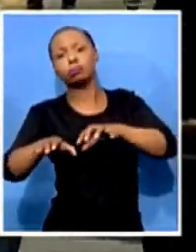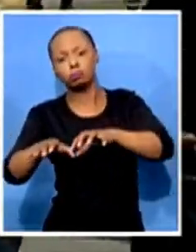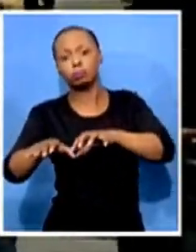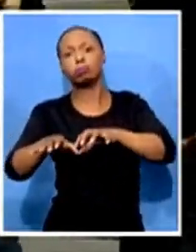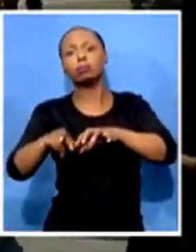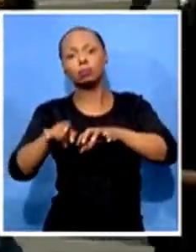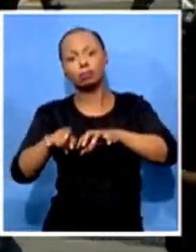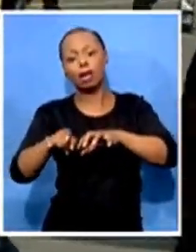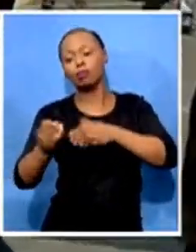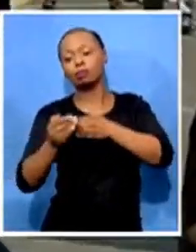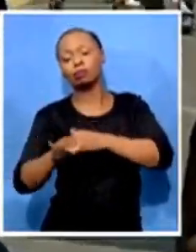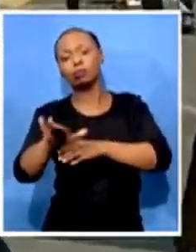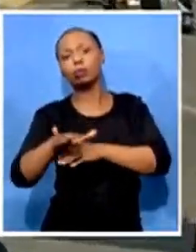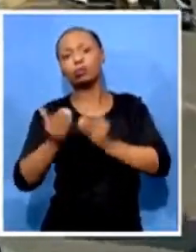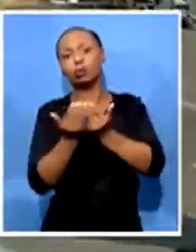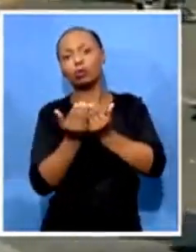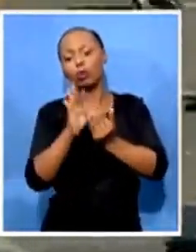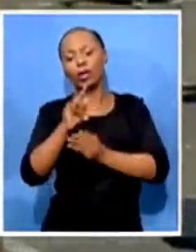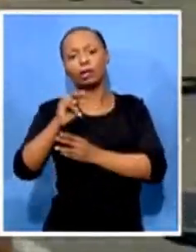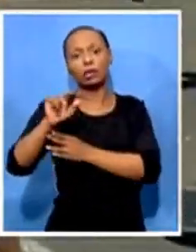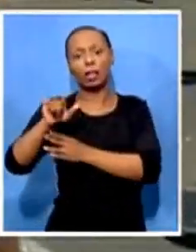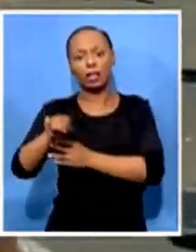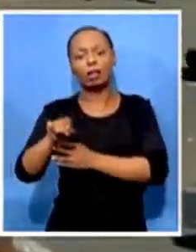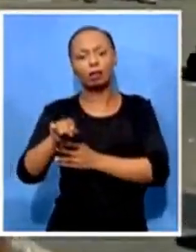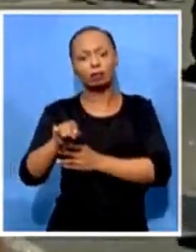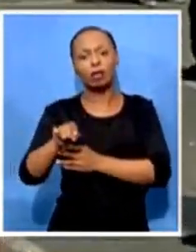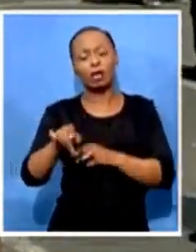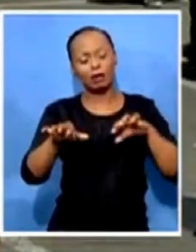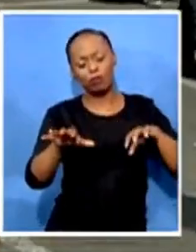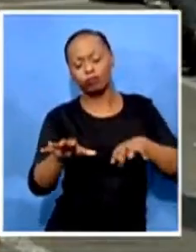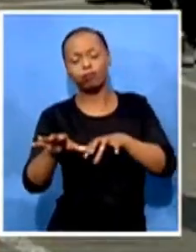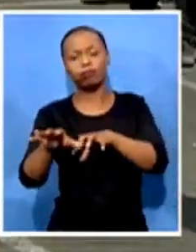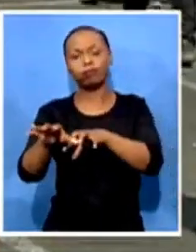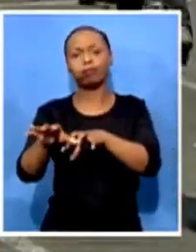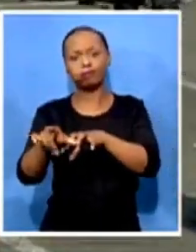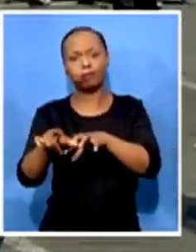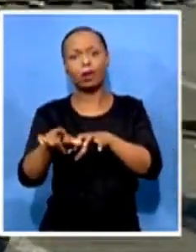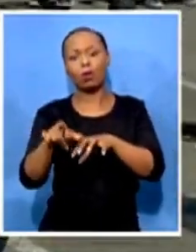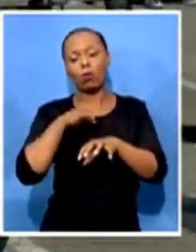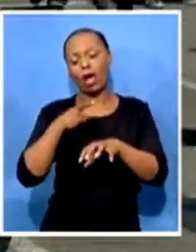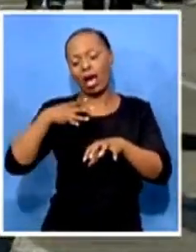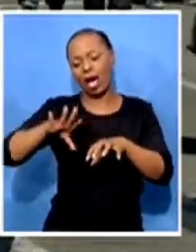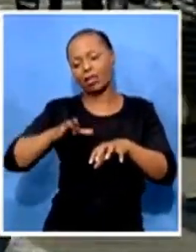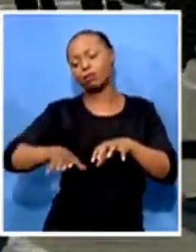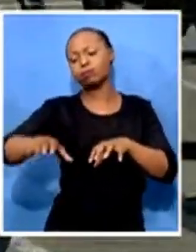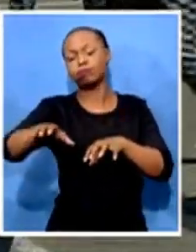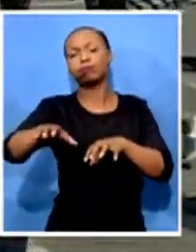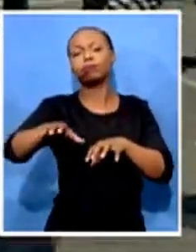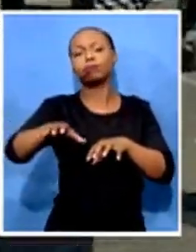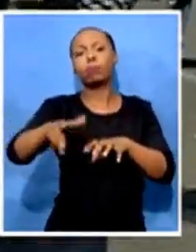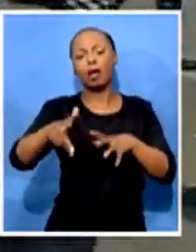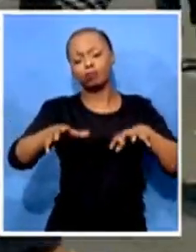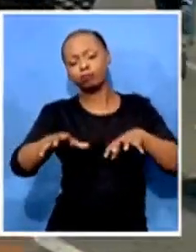a lively group. They have come here now, joining the others, and of course, unclear then which of this large group,